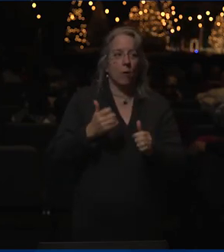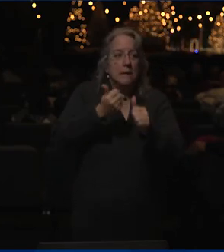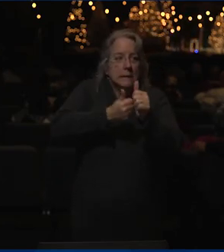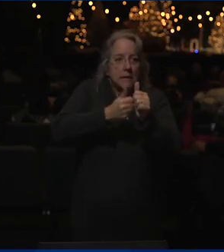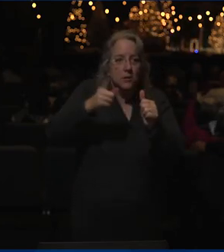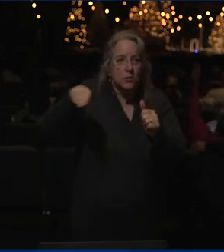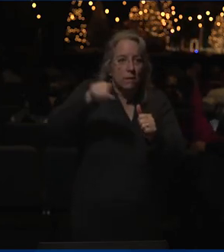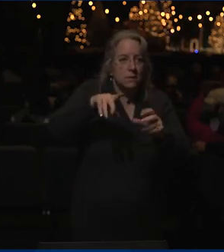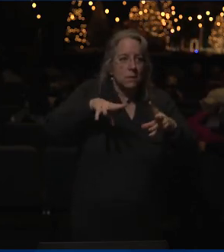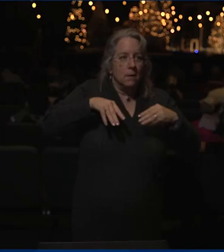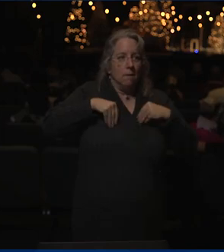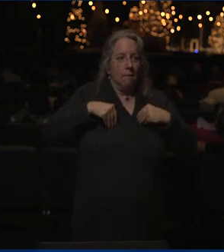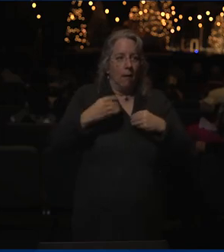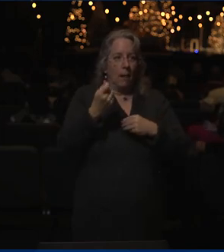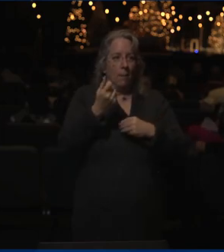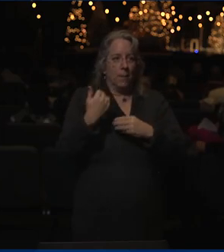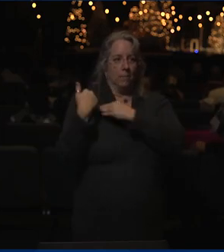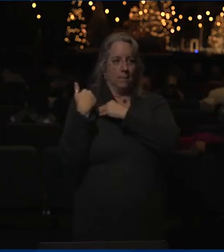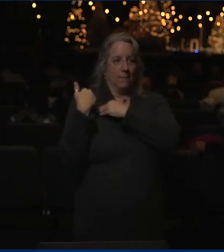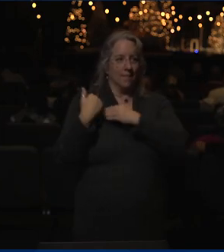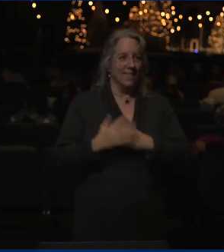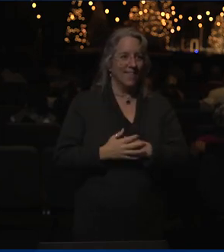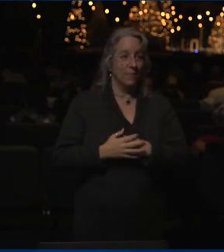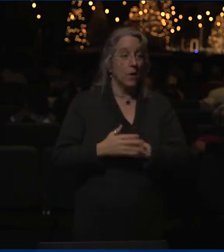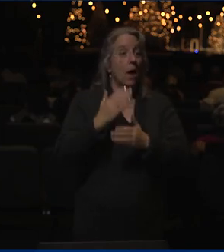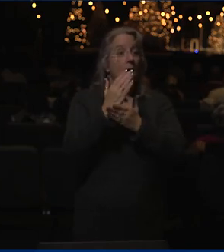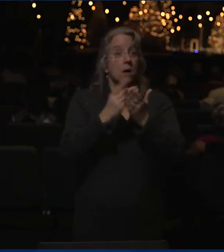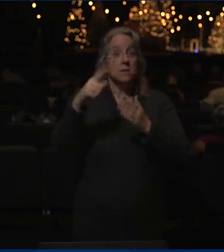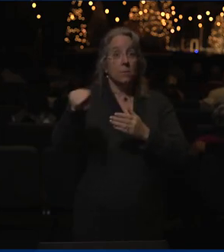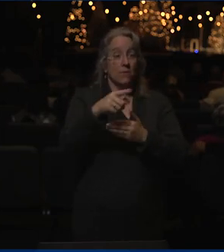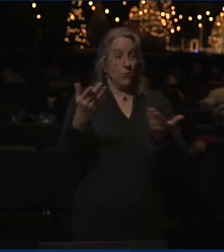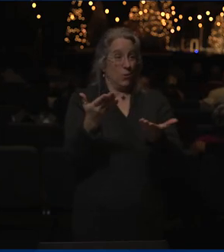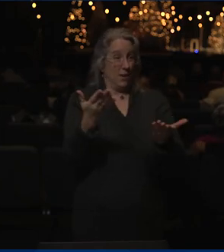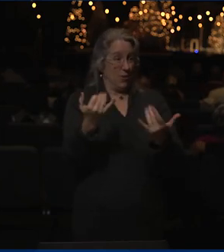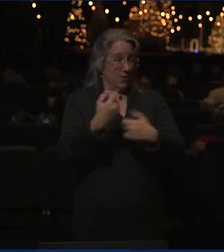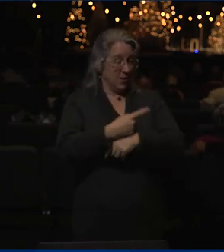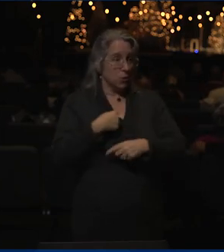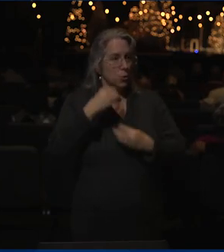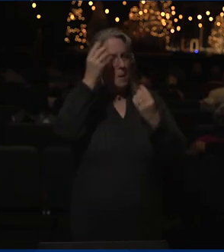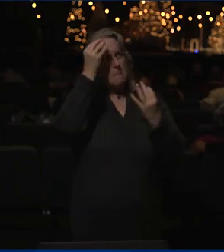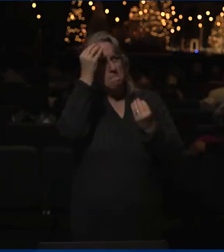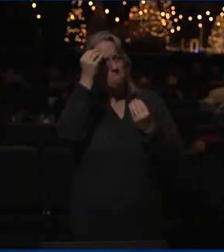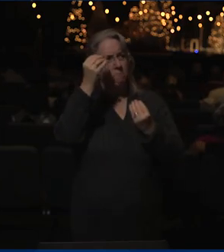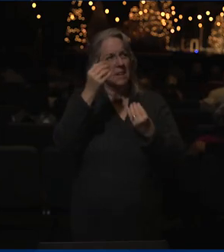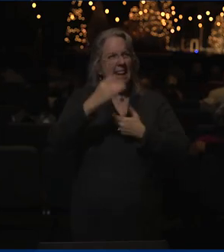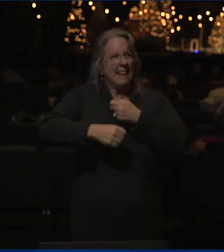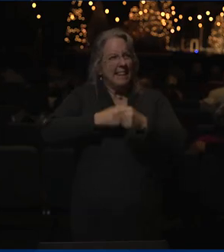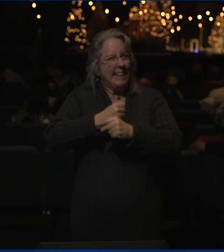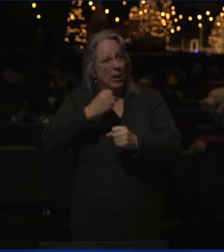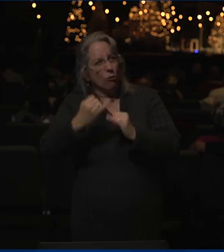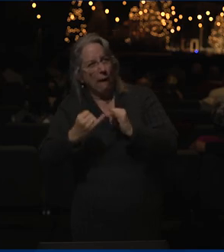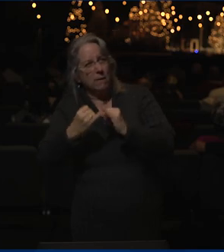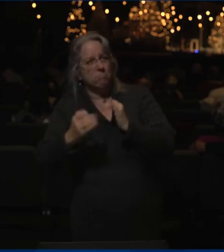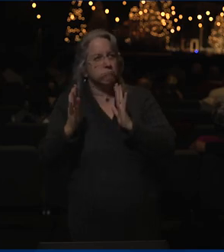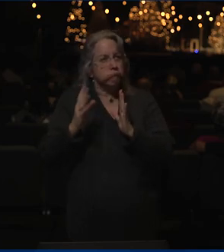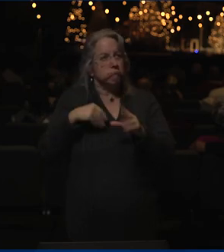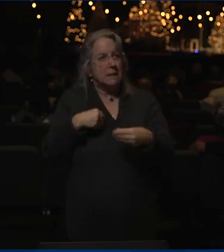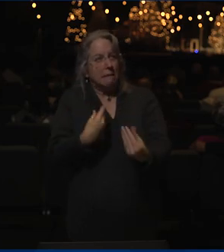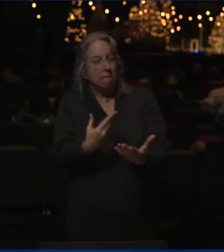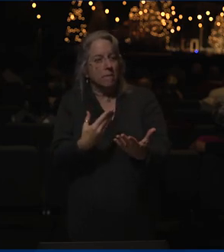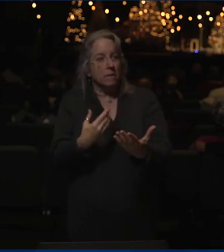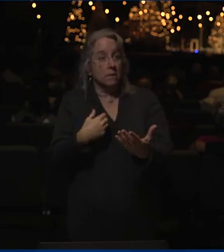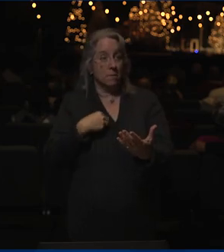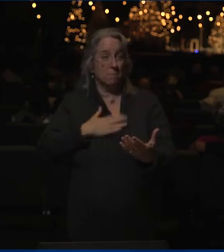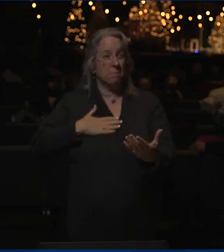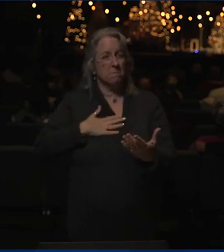generous toward it. And so some of you here today are considering an year-end giving. Well, I just want to encourage you, would you do it generously? And